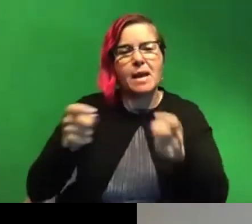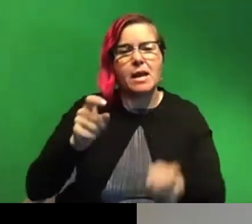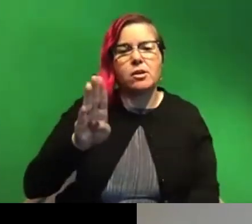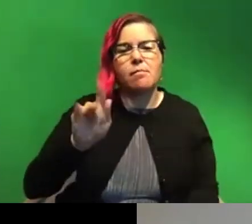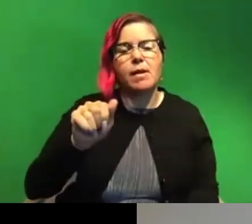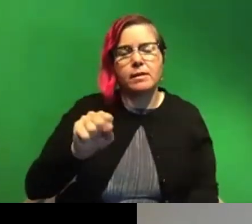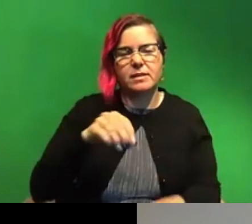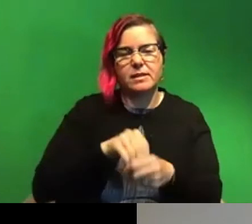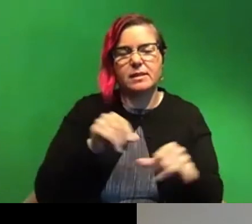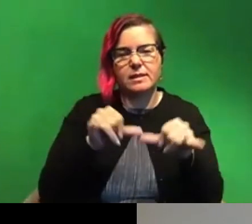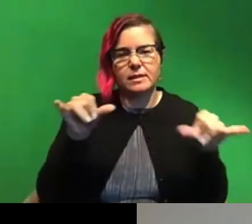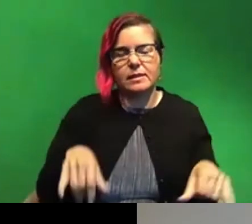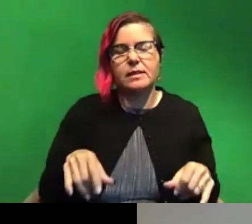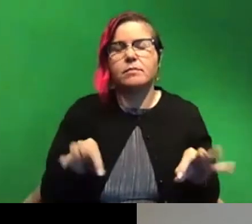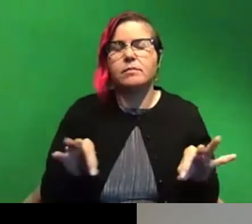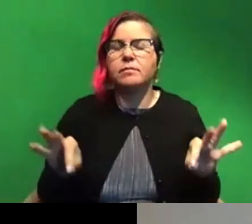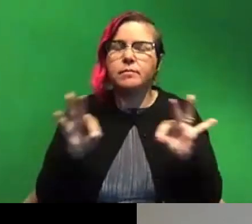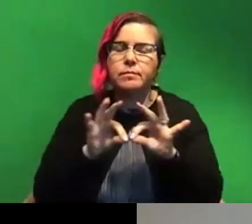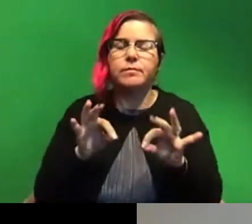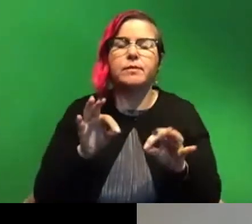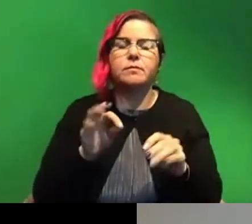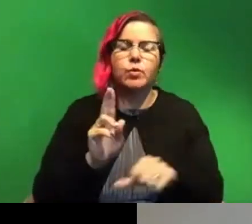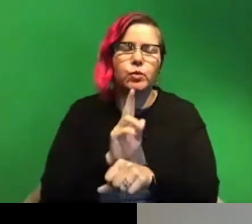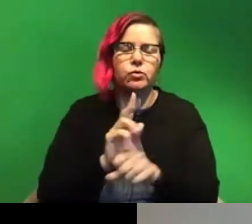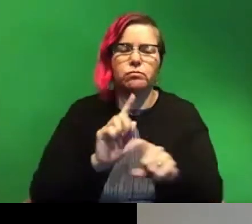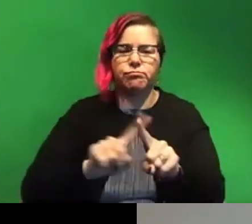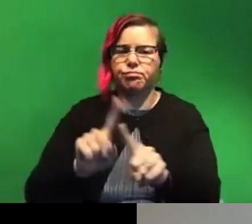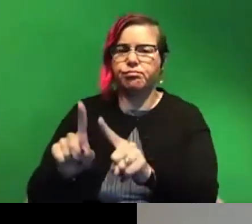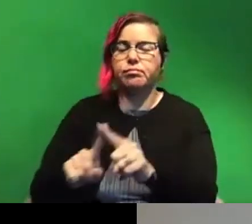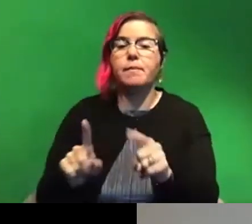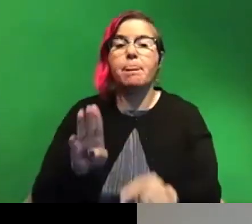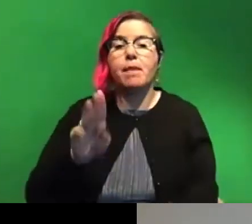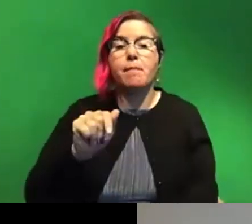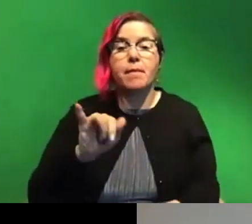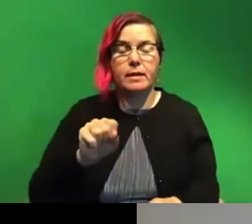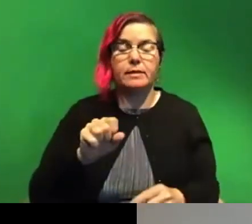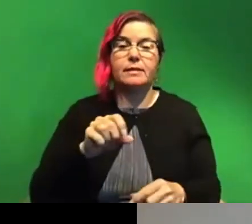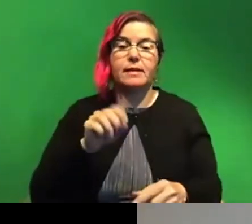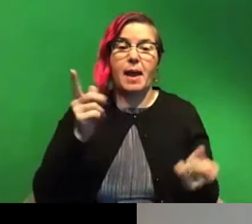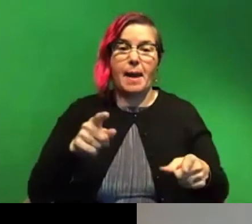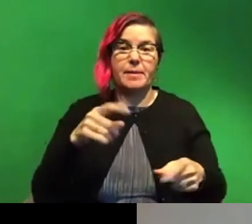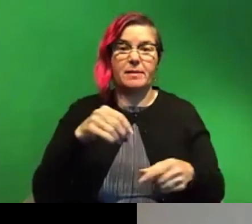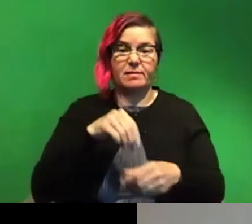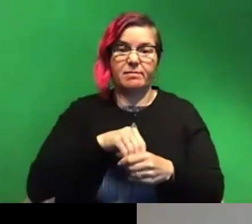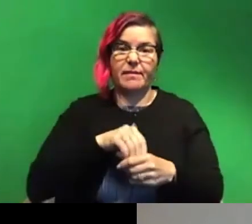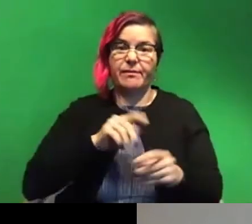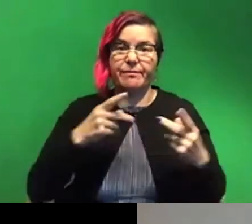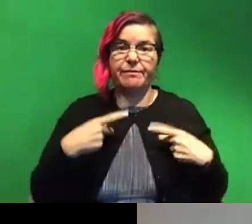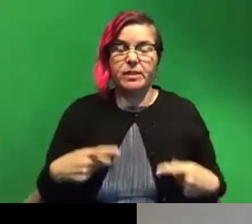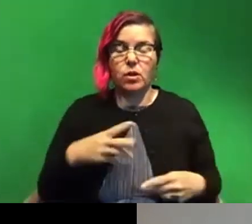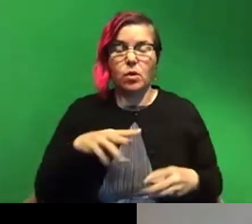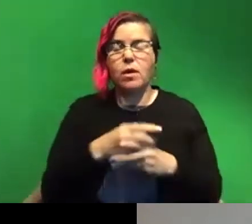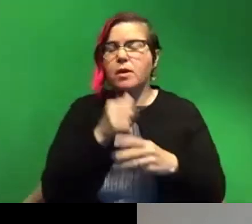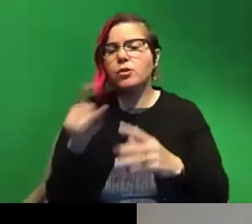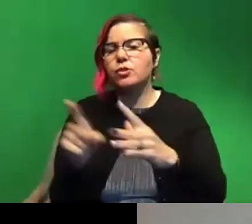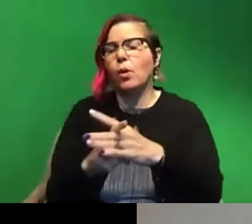so it's vital to users of all kinds, like I said, that the biases that happen in the physical world don't end up in our digital systems. And